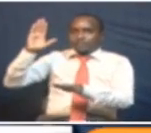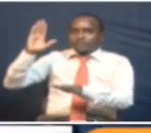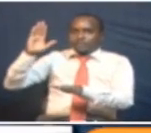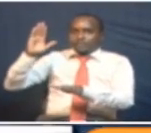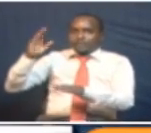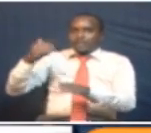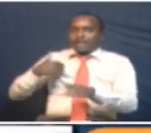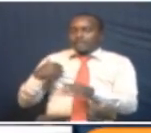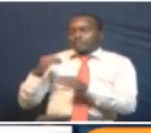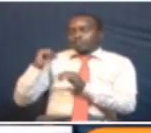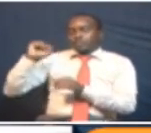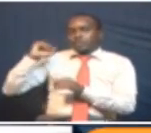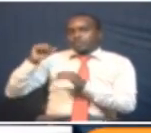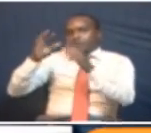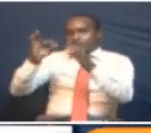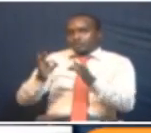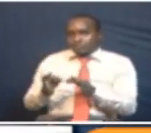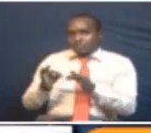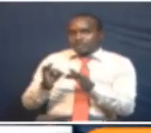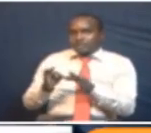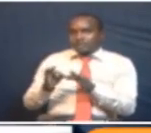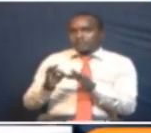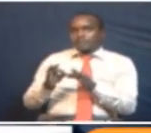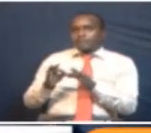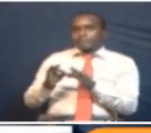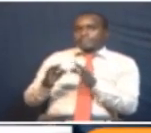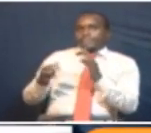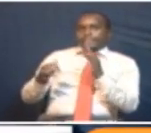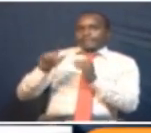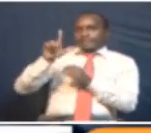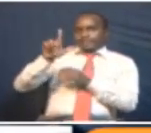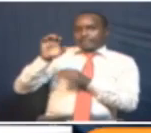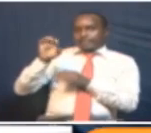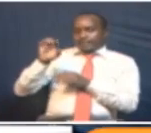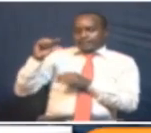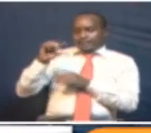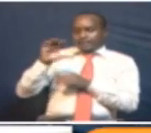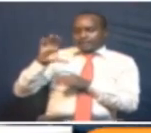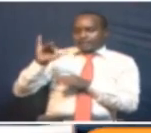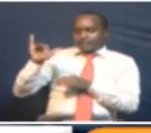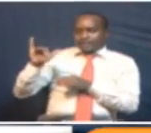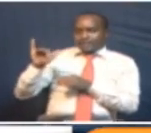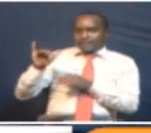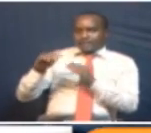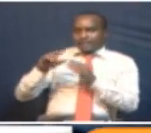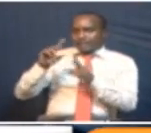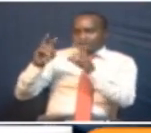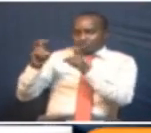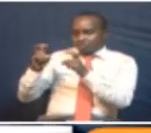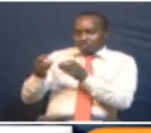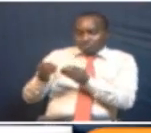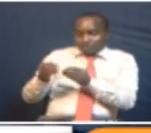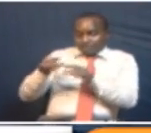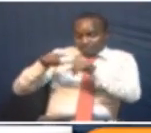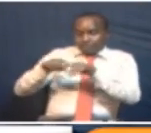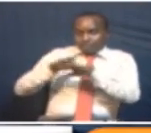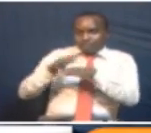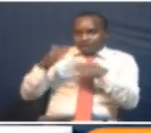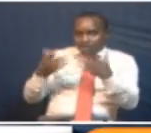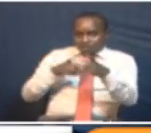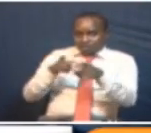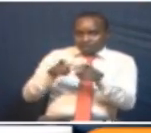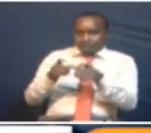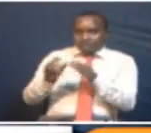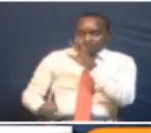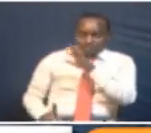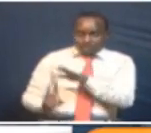political accountability. The legacy questions will rest on how he manages the political landscape. So if he comes out and says, and